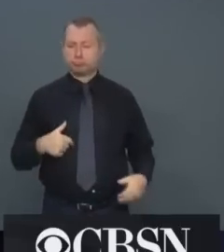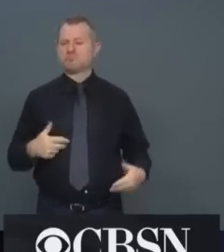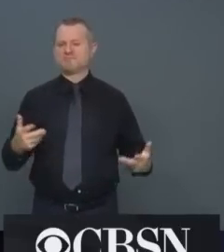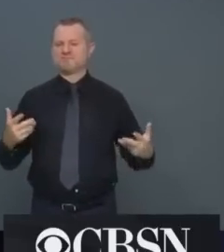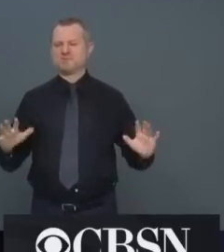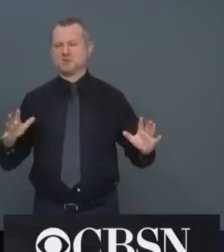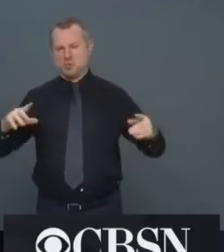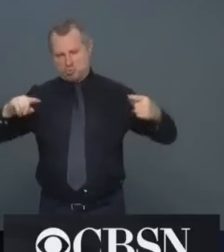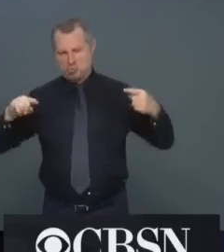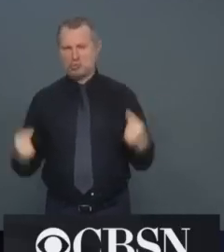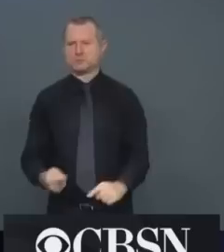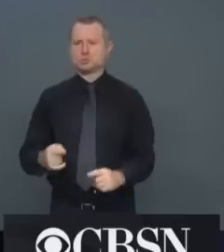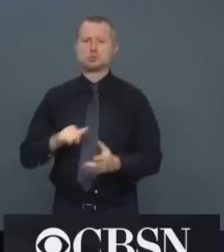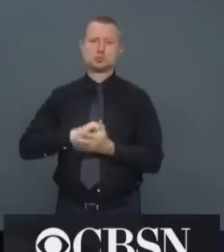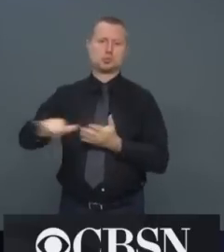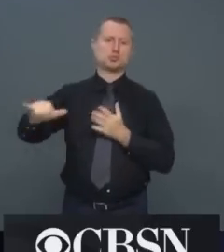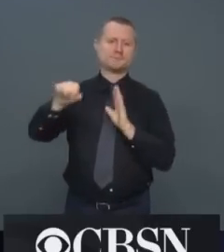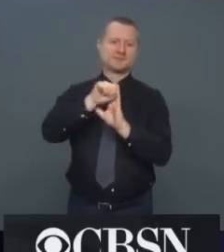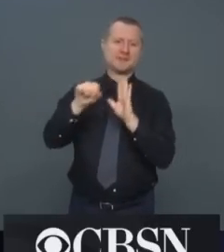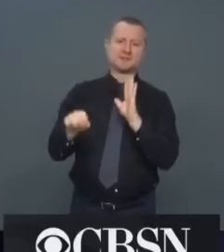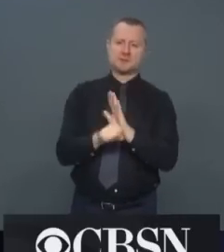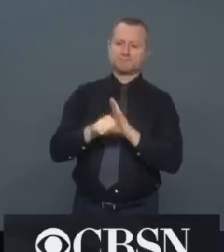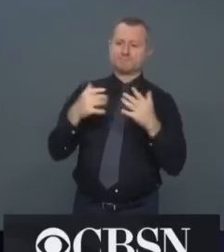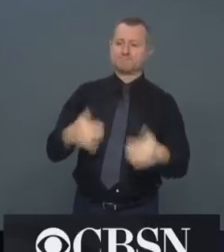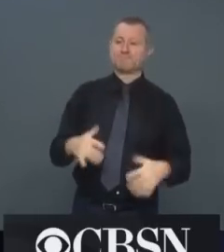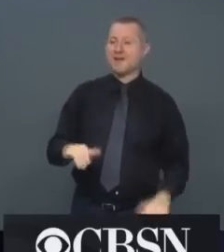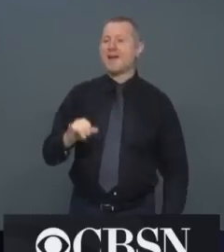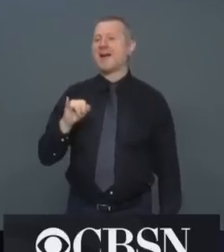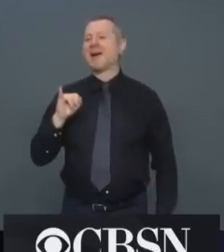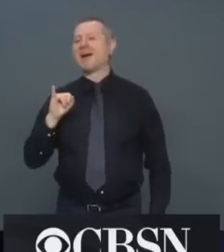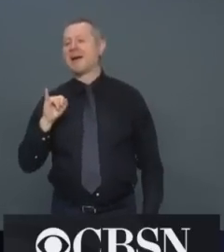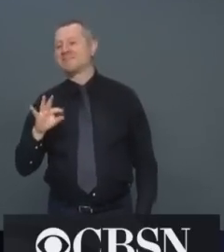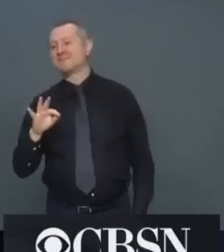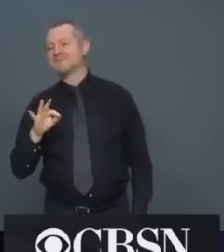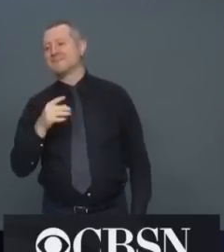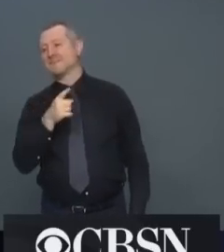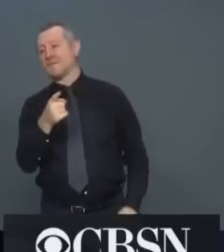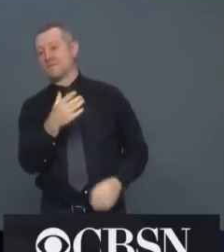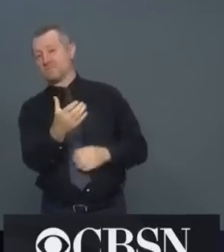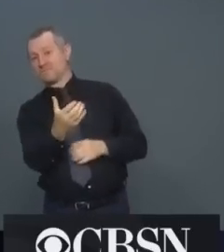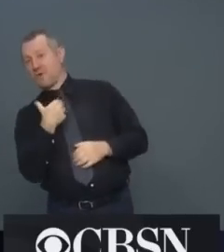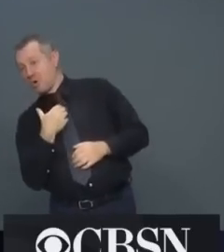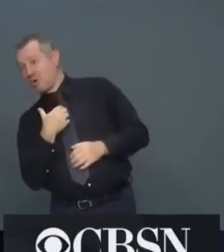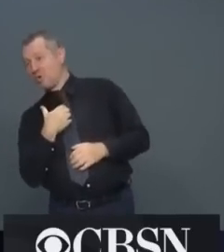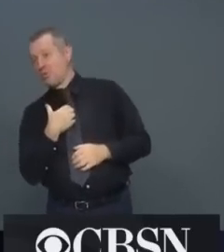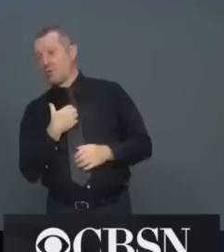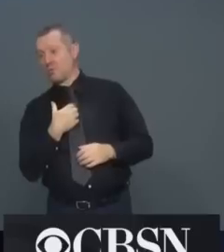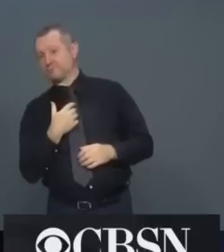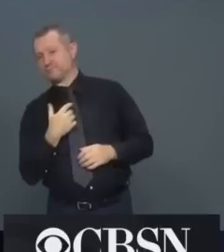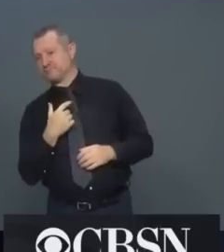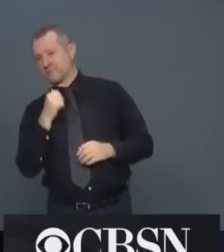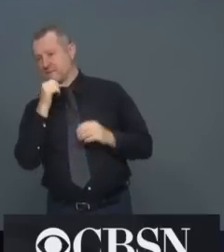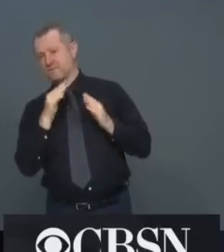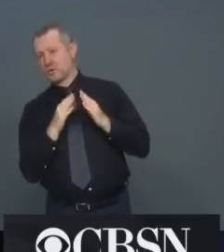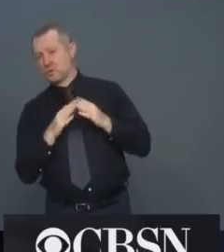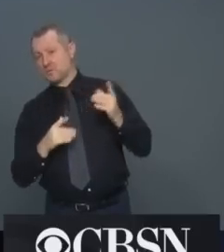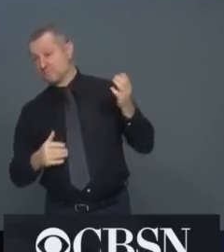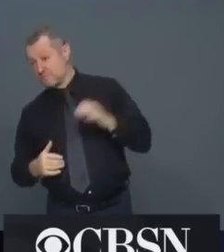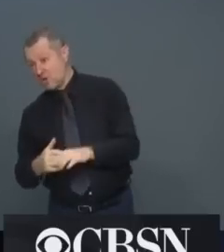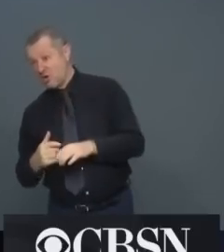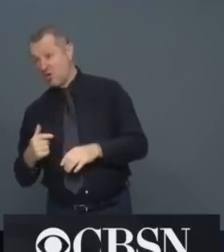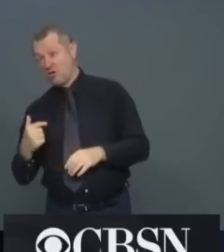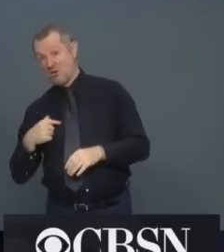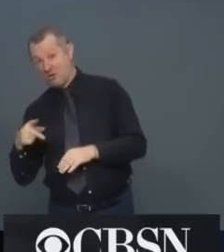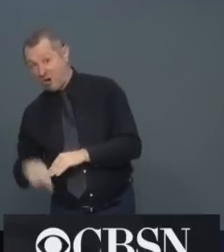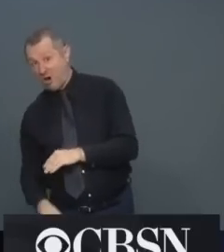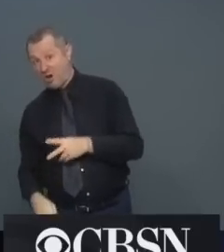negative if New York State was forced unjustly to do this. You would be